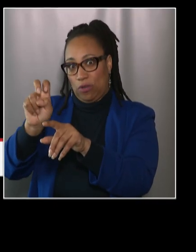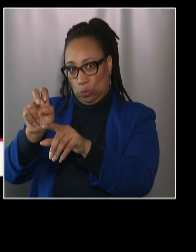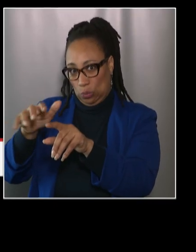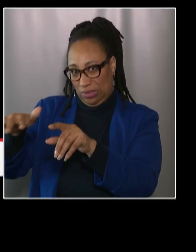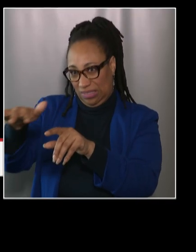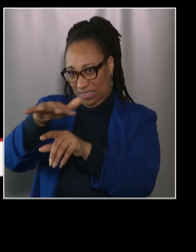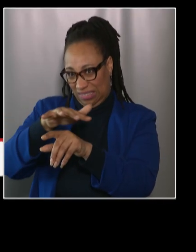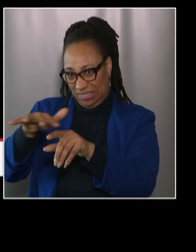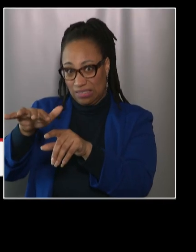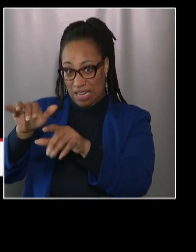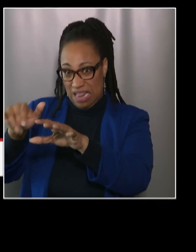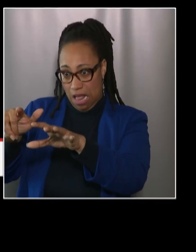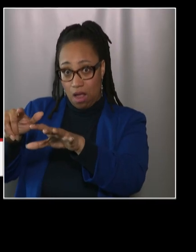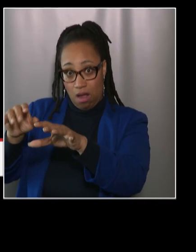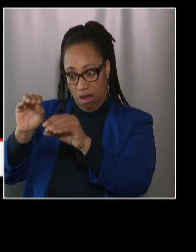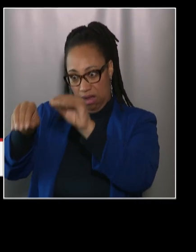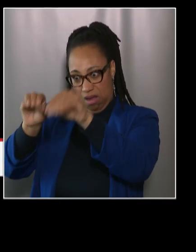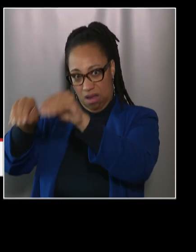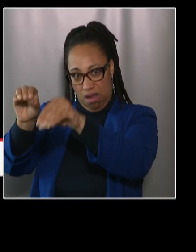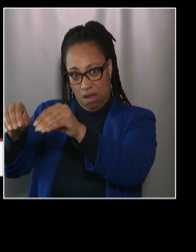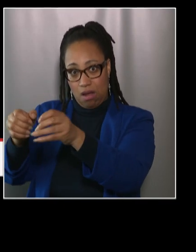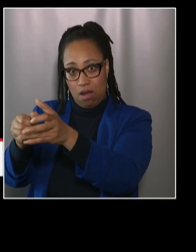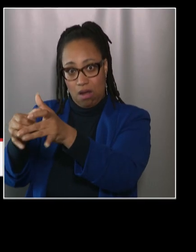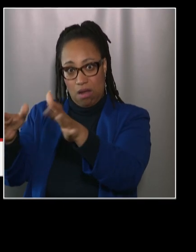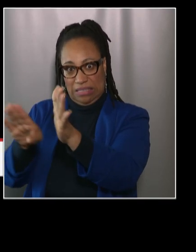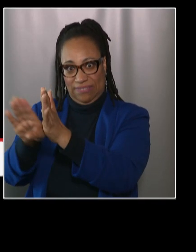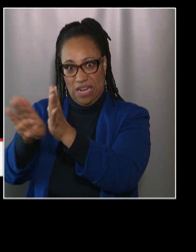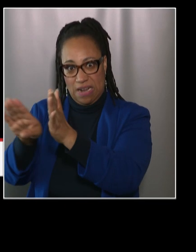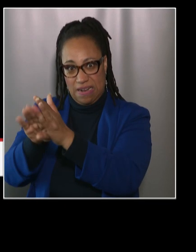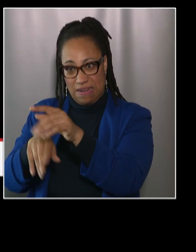And finally, for those who remember this one,